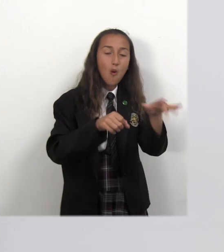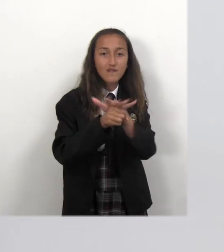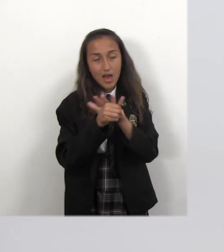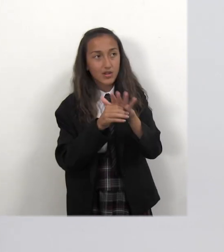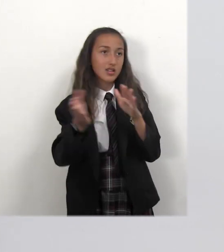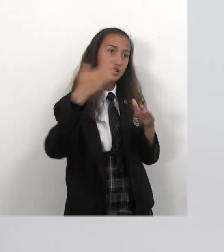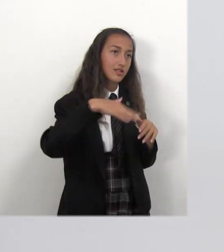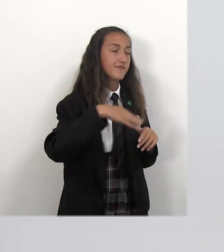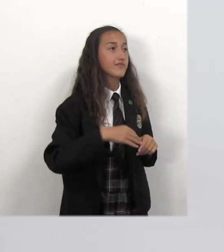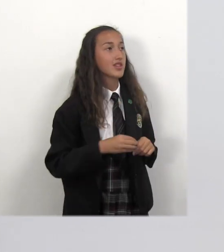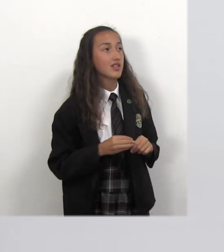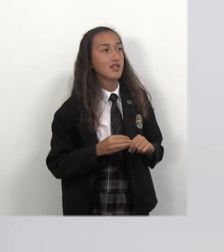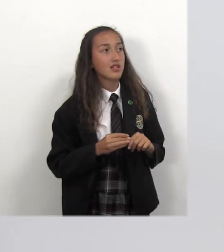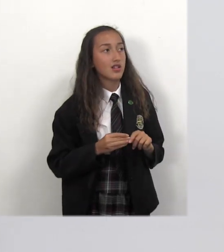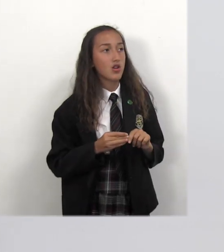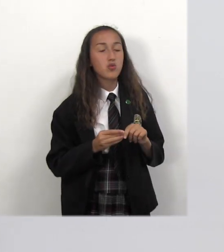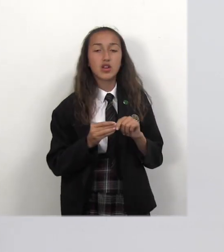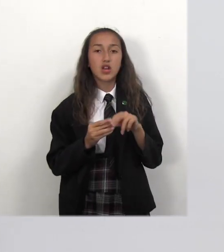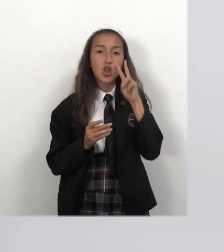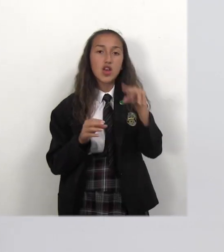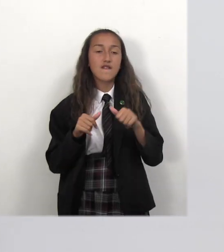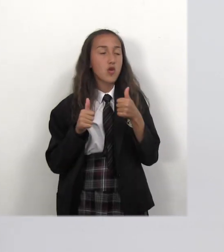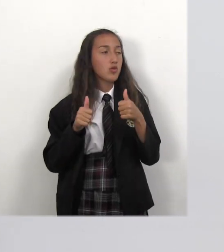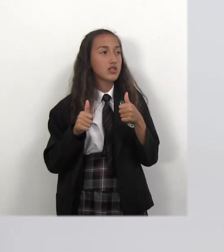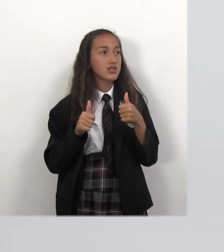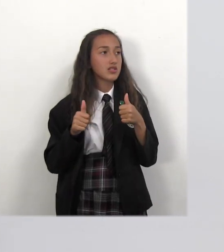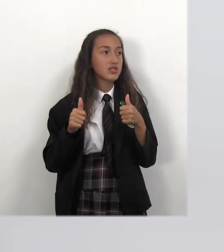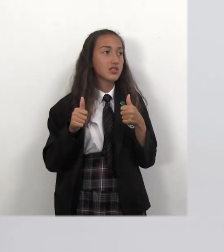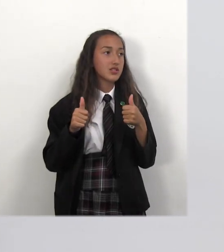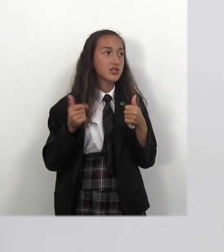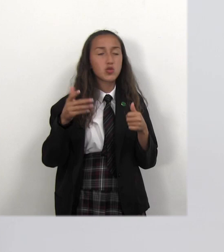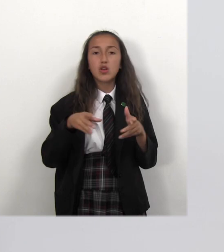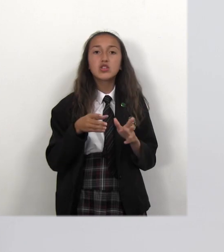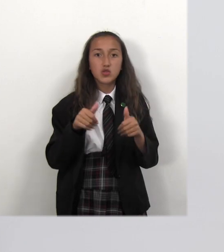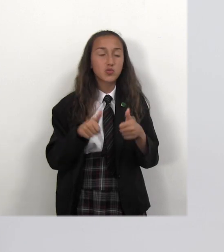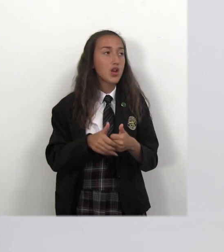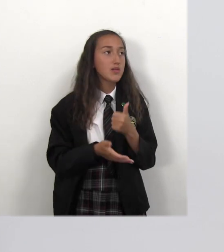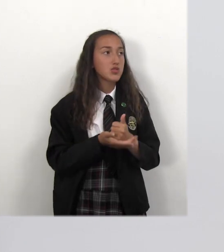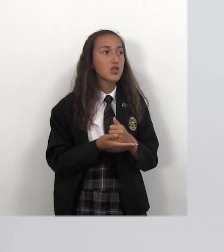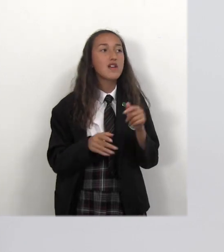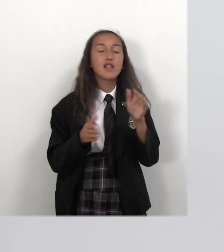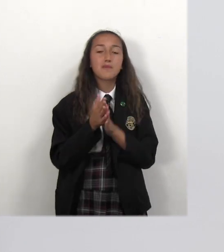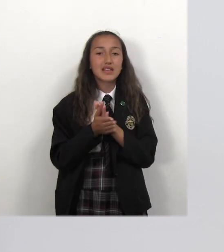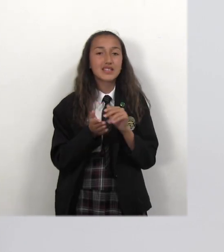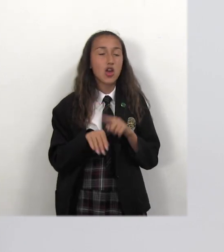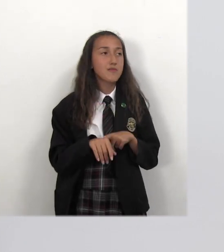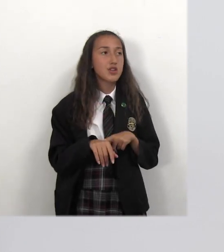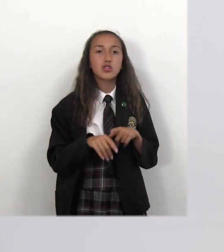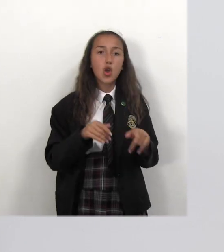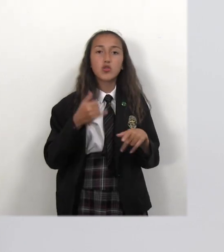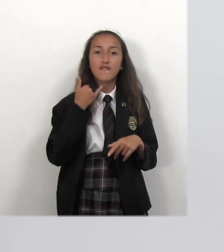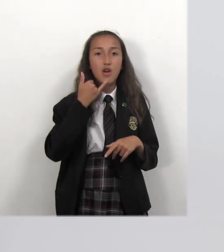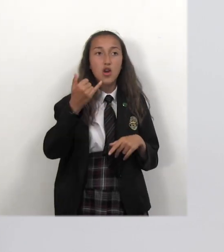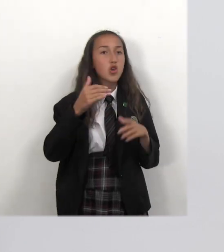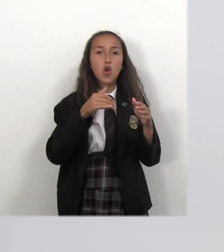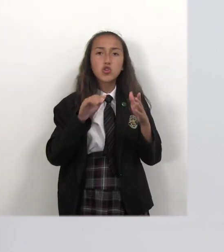community. We look forward to extending that welcome as soon as we're able to. But in the meantime, please don't hesitate to